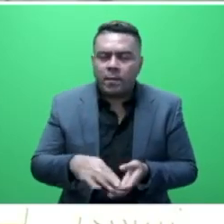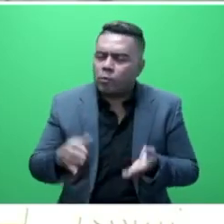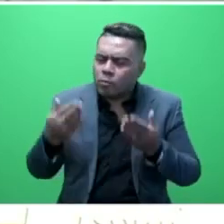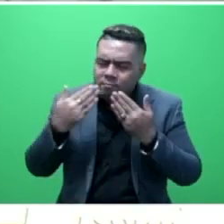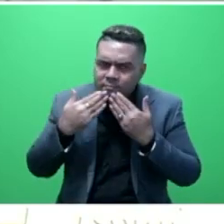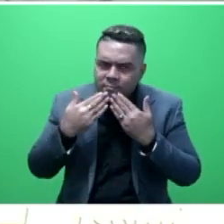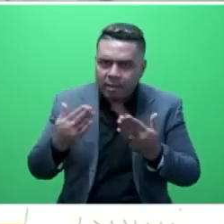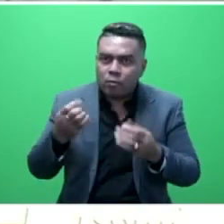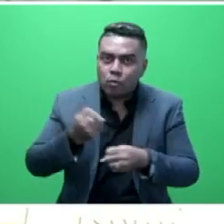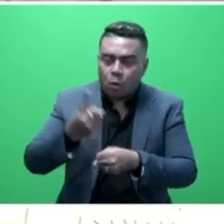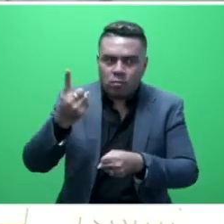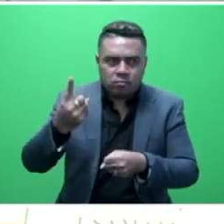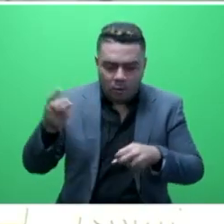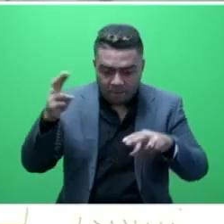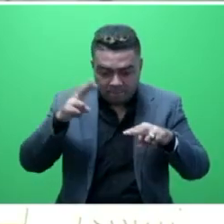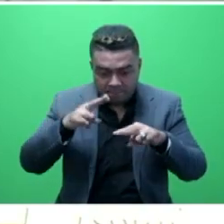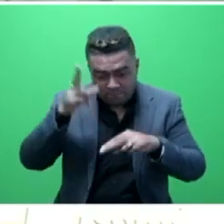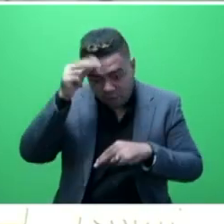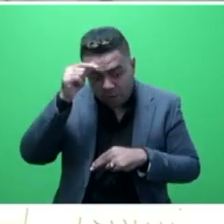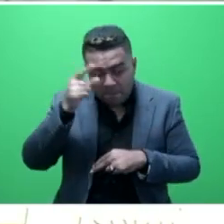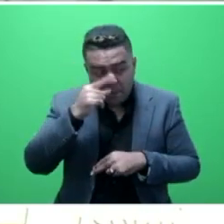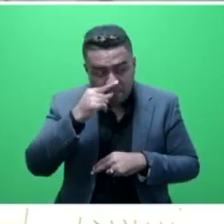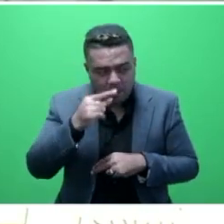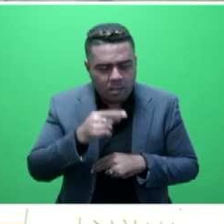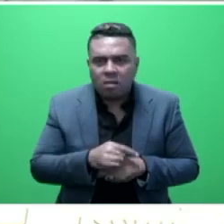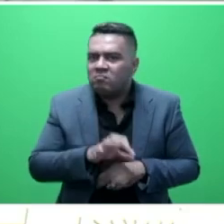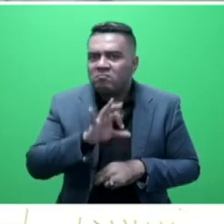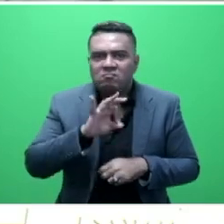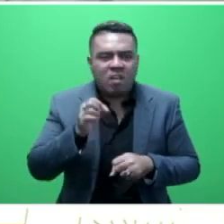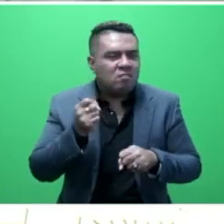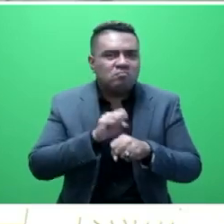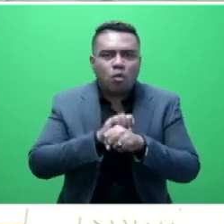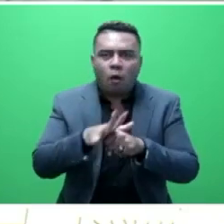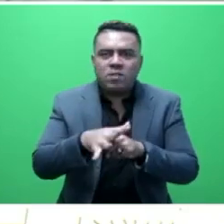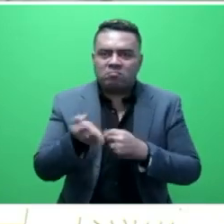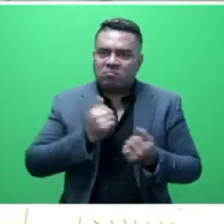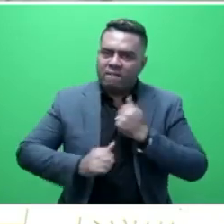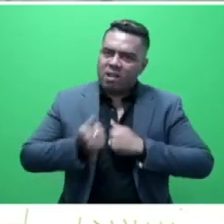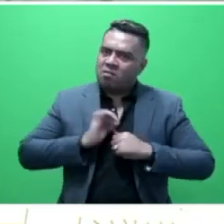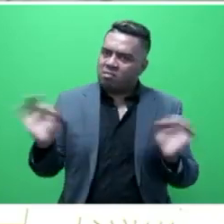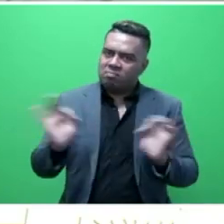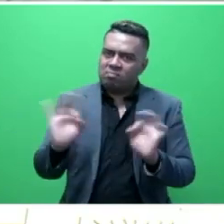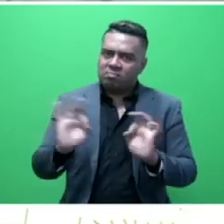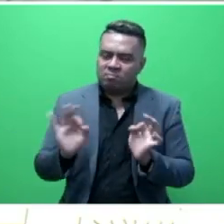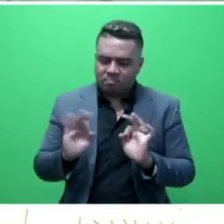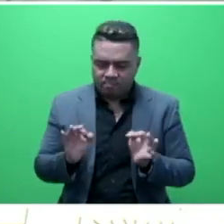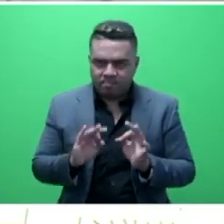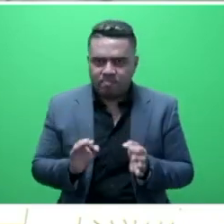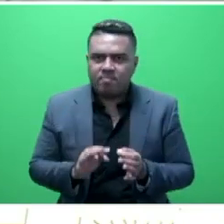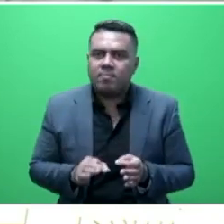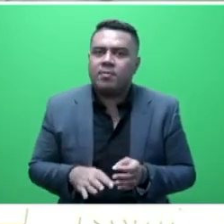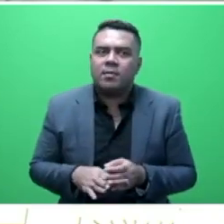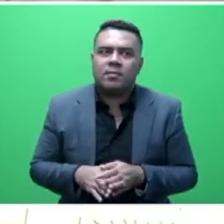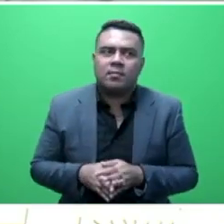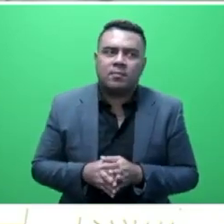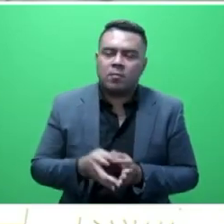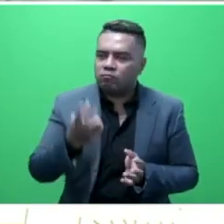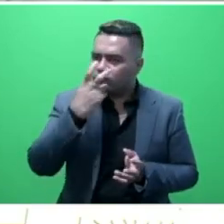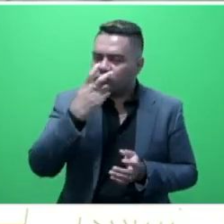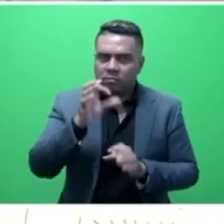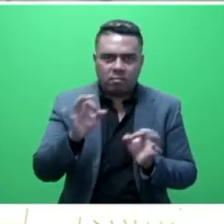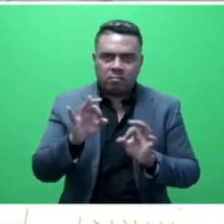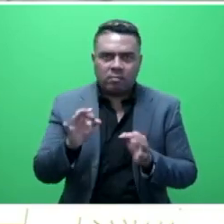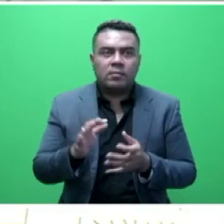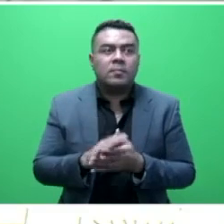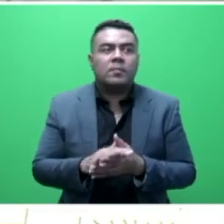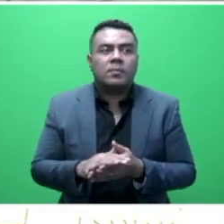God that Fijians have been spared that experience. But our medical experts will be first to tell you economic collapses